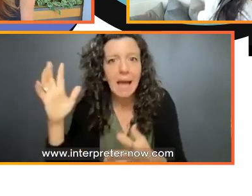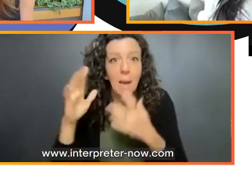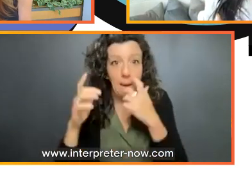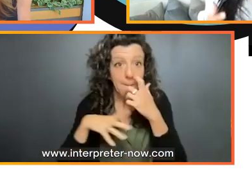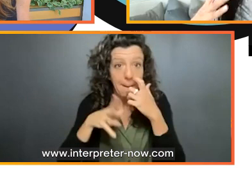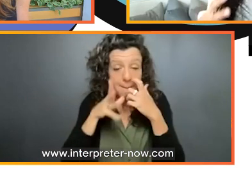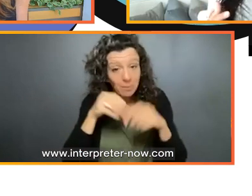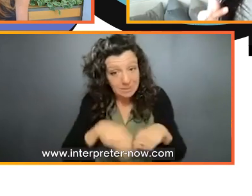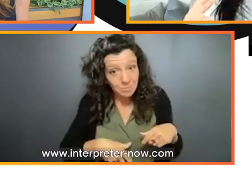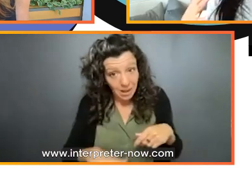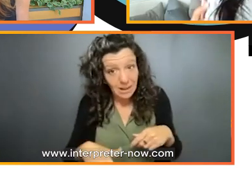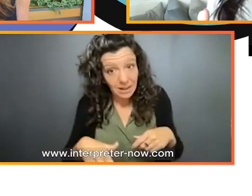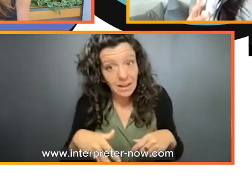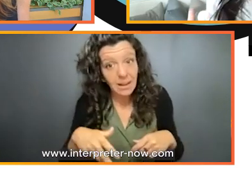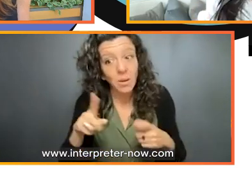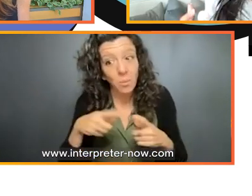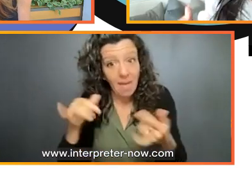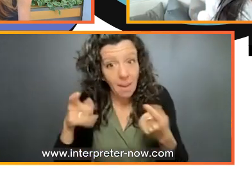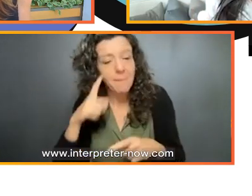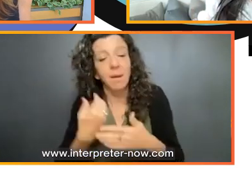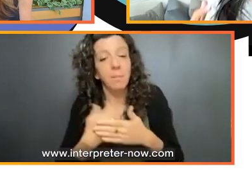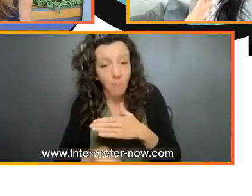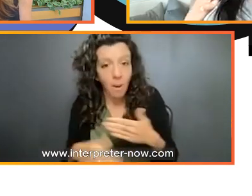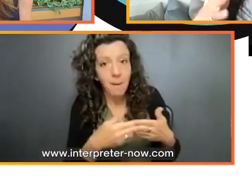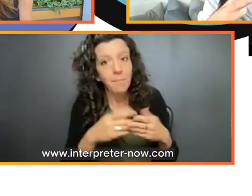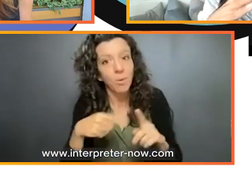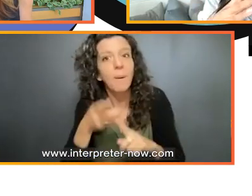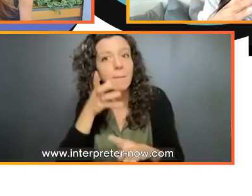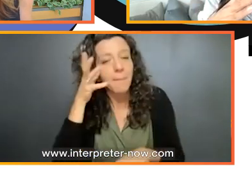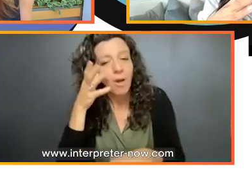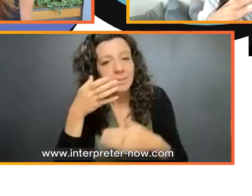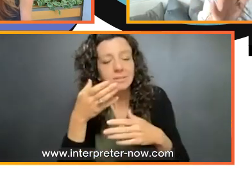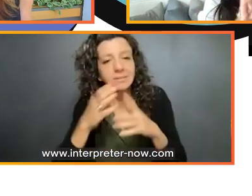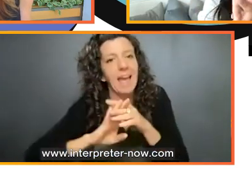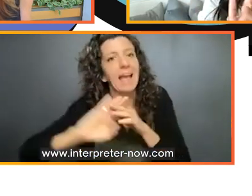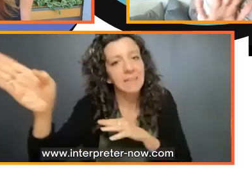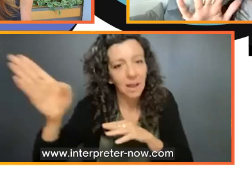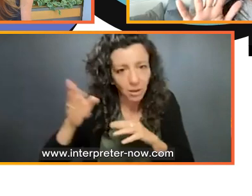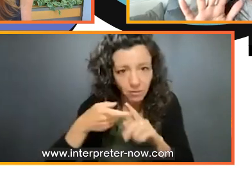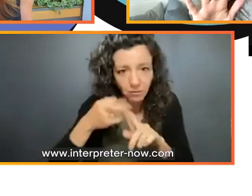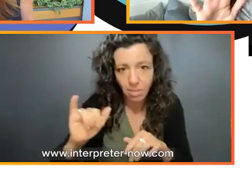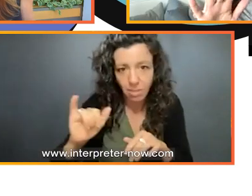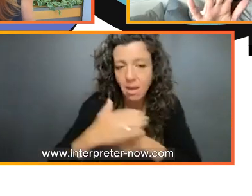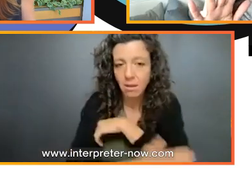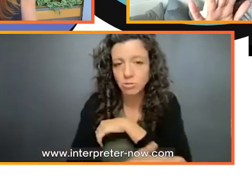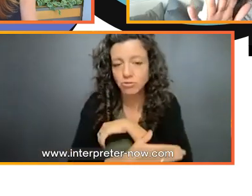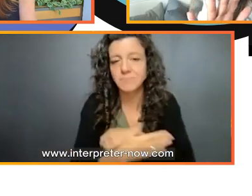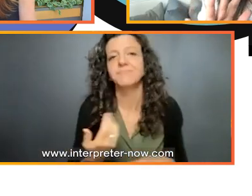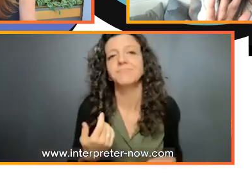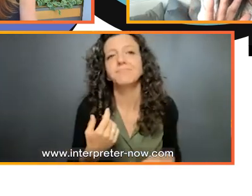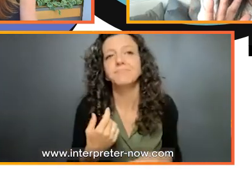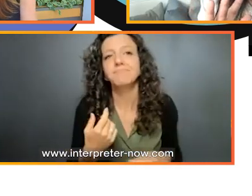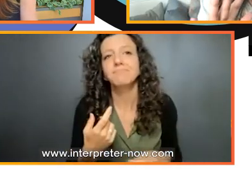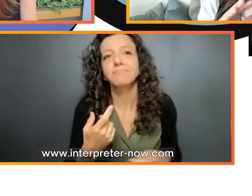studies that trauma is genetically passed along through DNA imprints in the